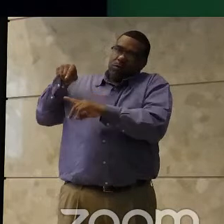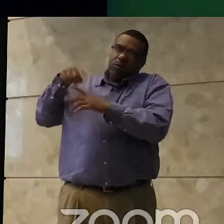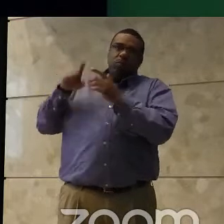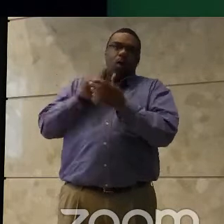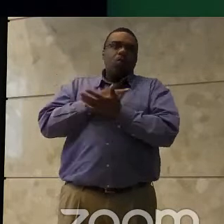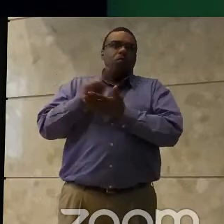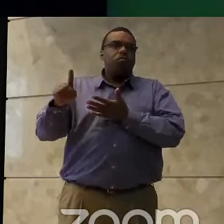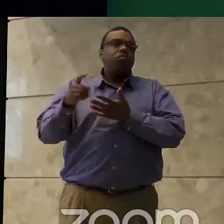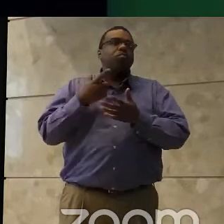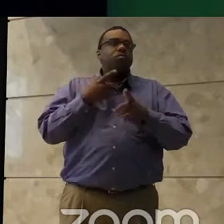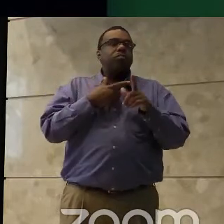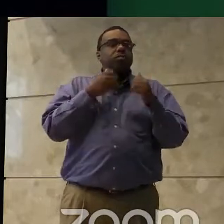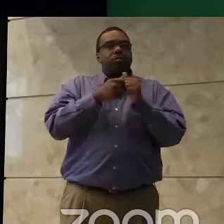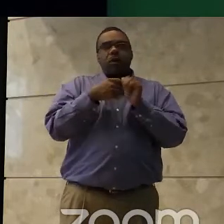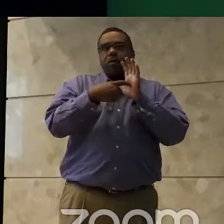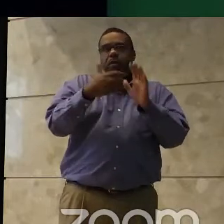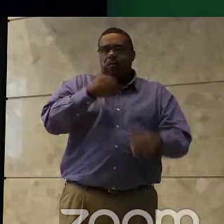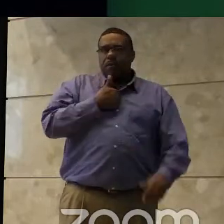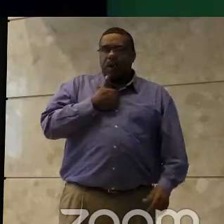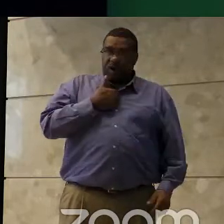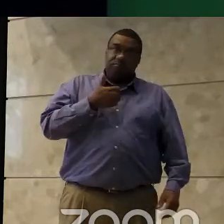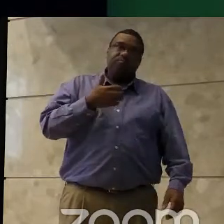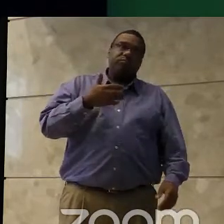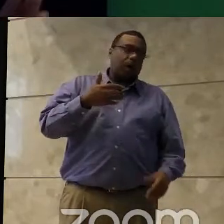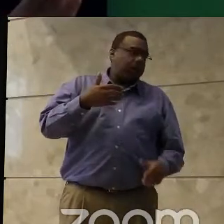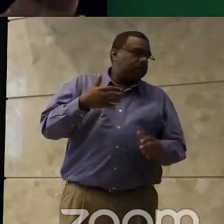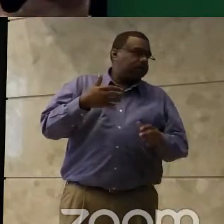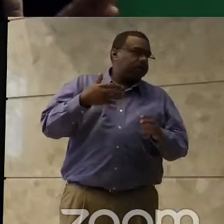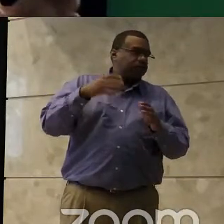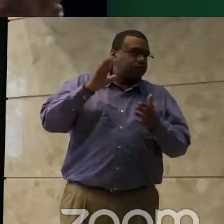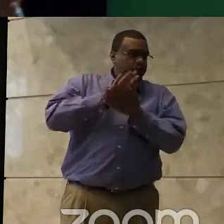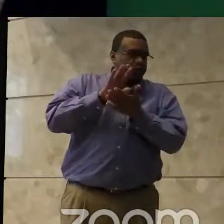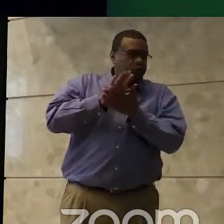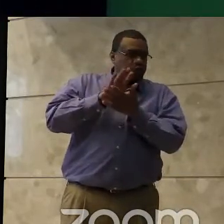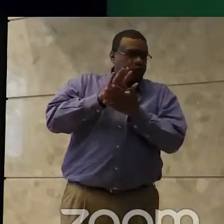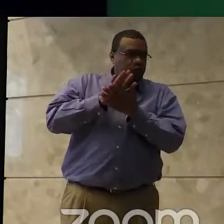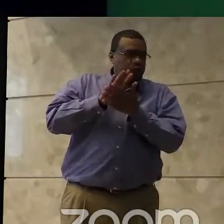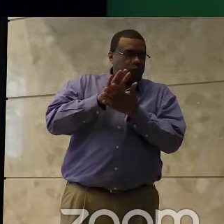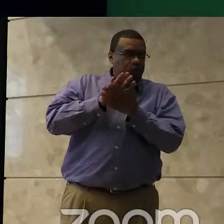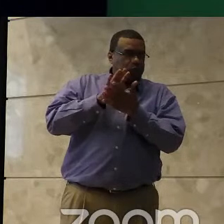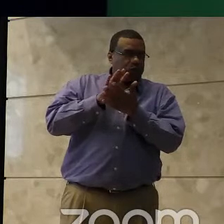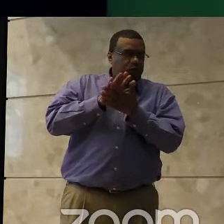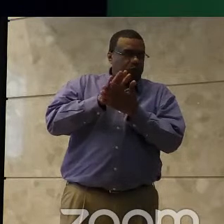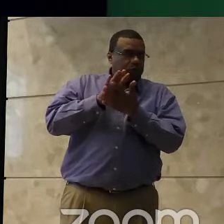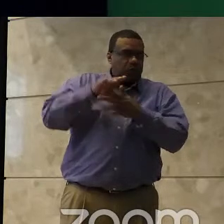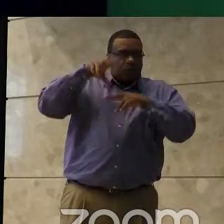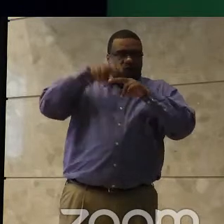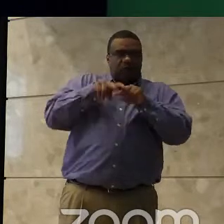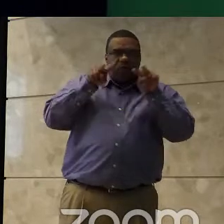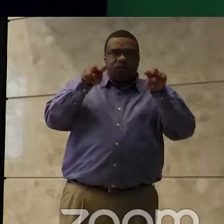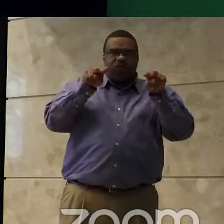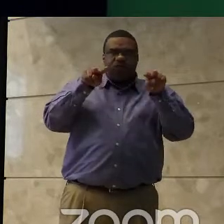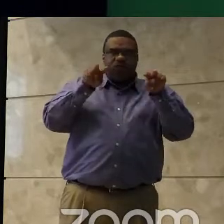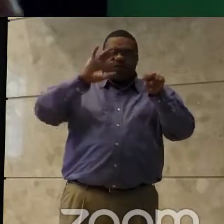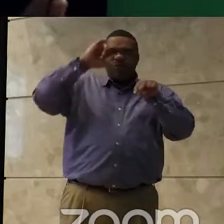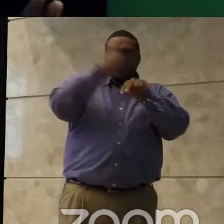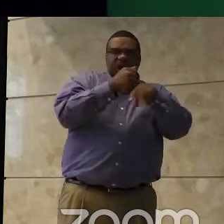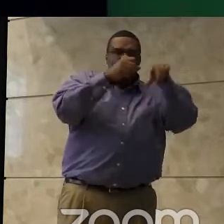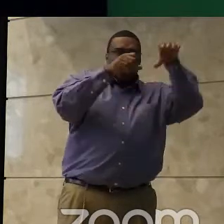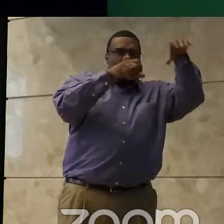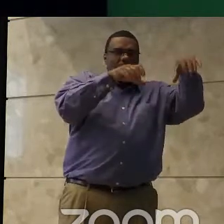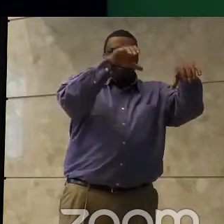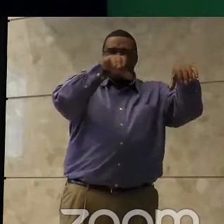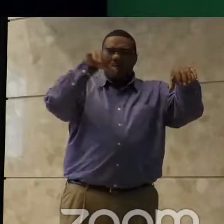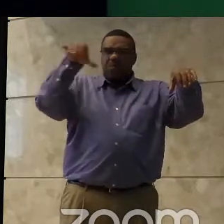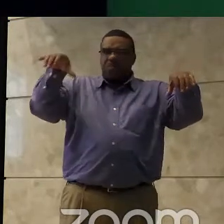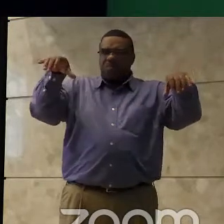week, representing my school, as I looked at three little coffins. Three of the families had